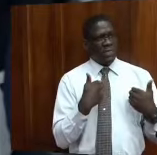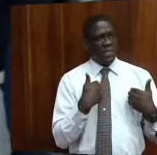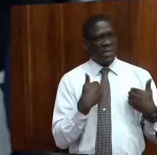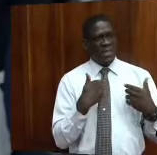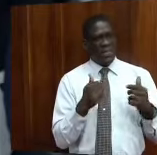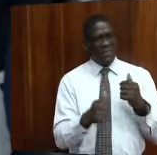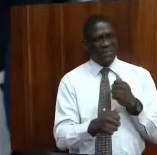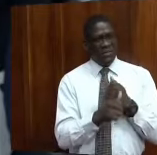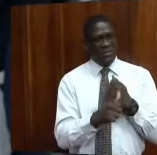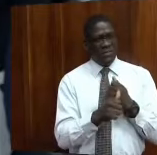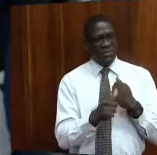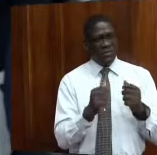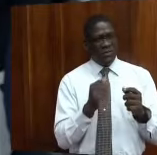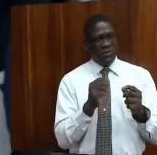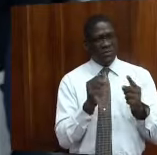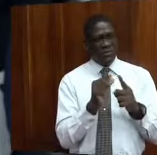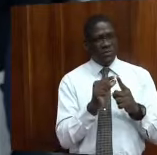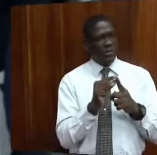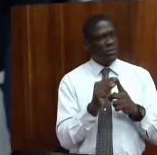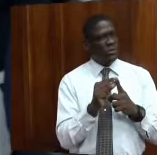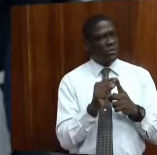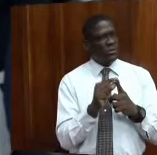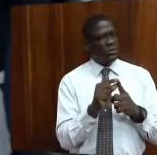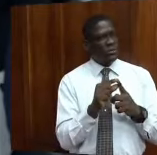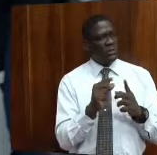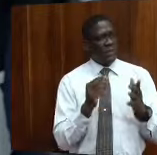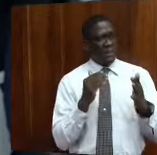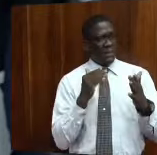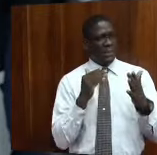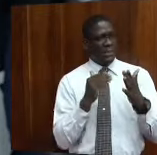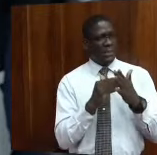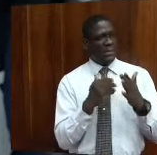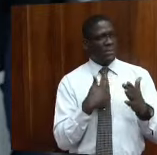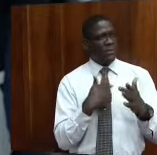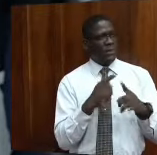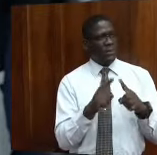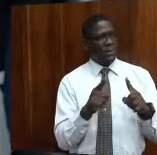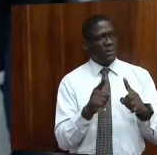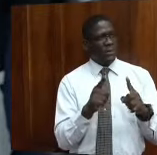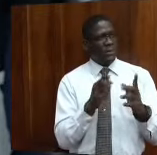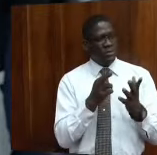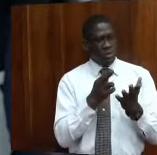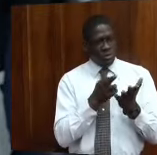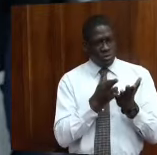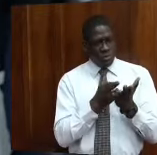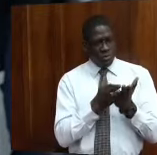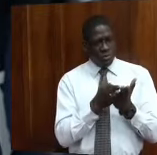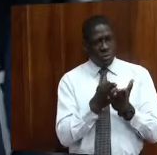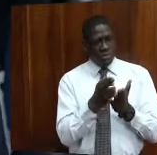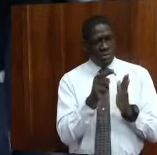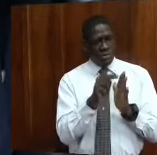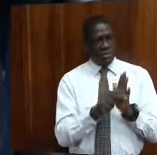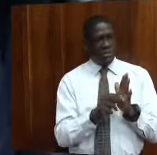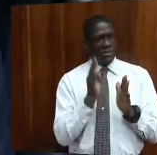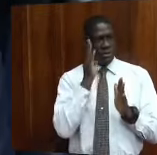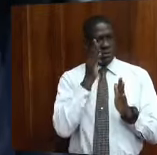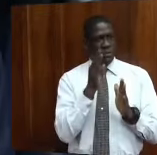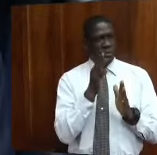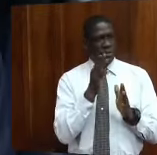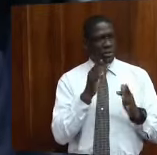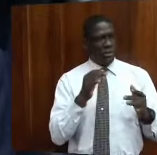arrows. But in times of hope, Mr. Speaker, the righteousness will rejoice in the Lord and